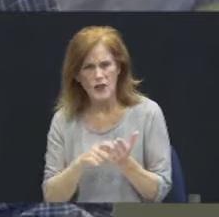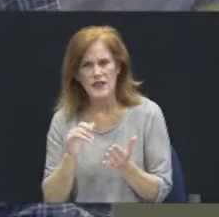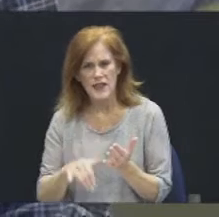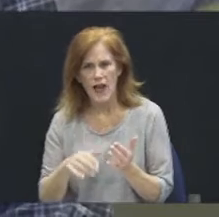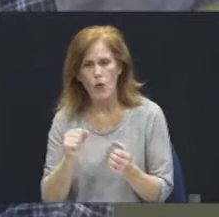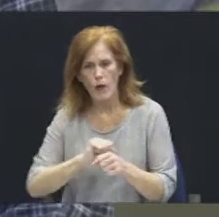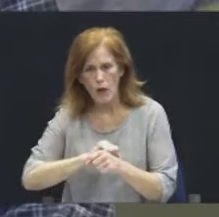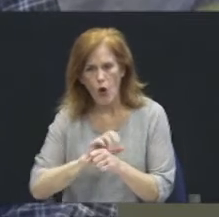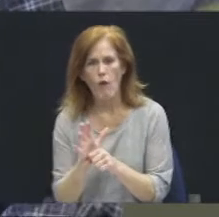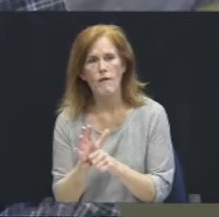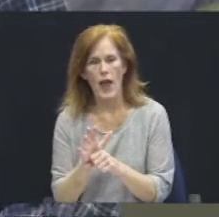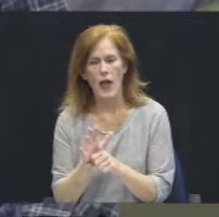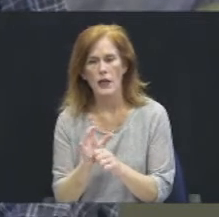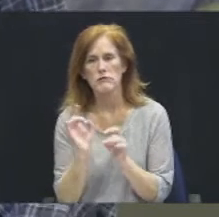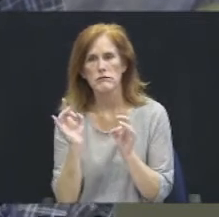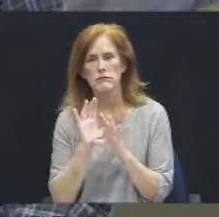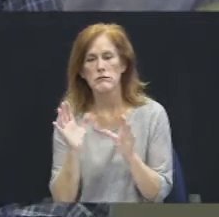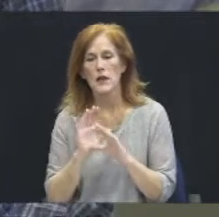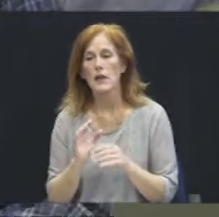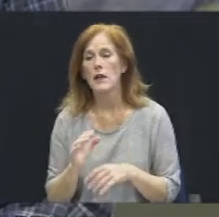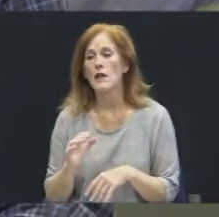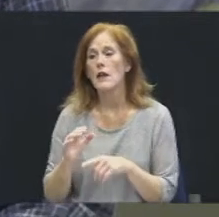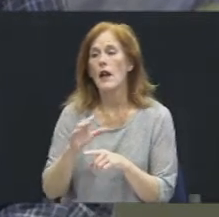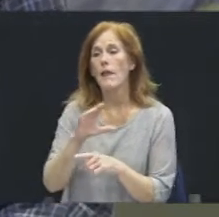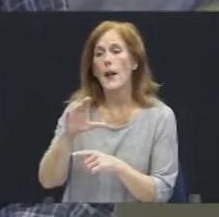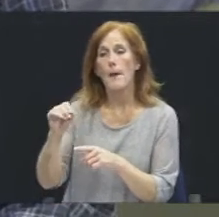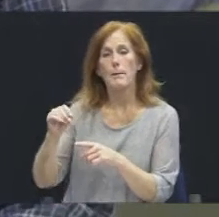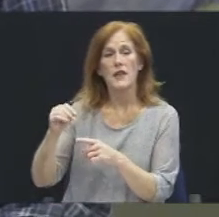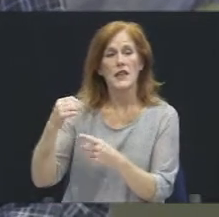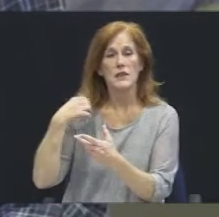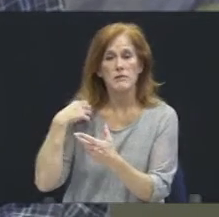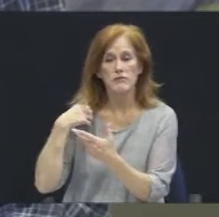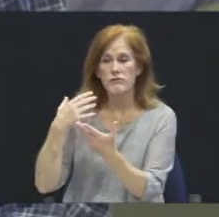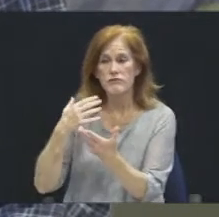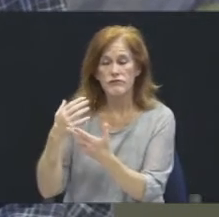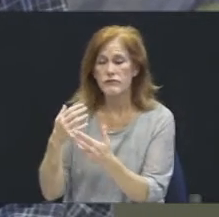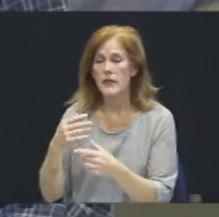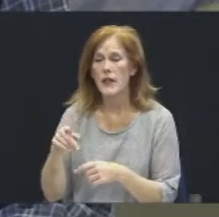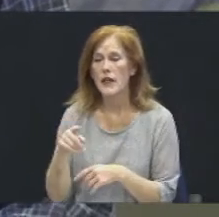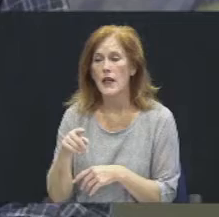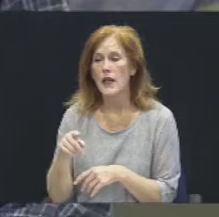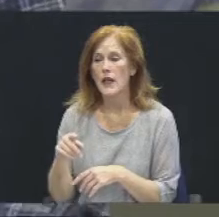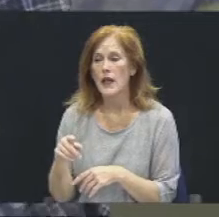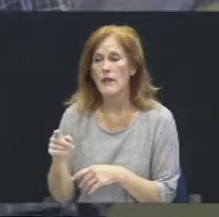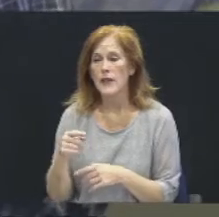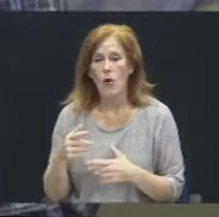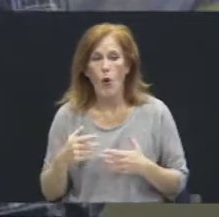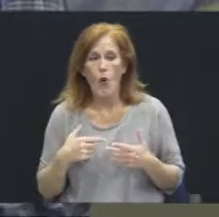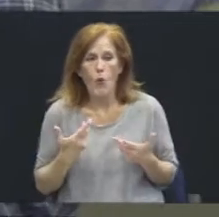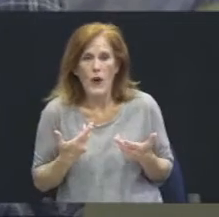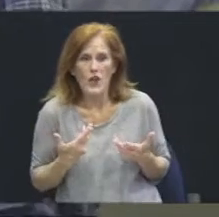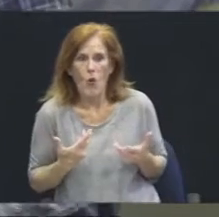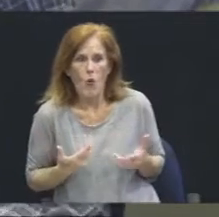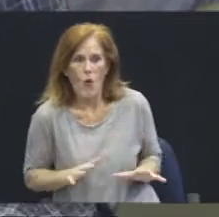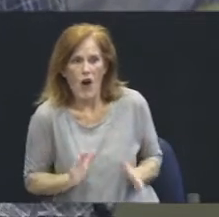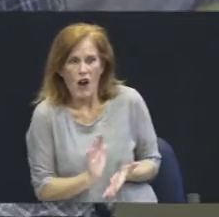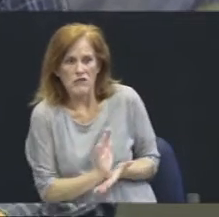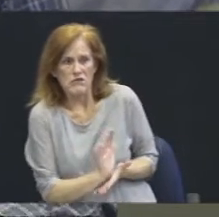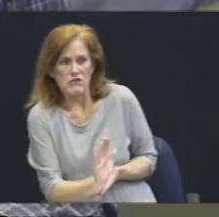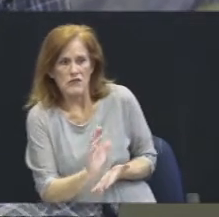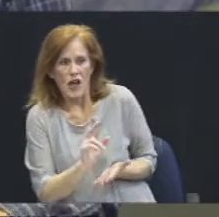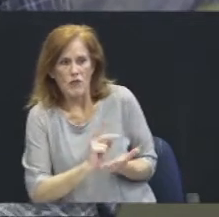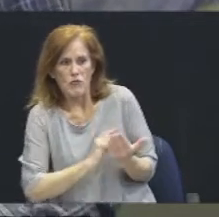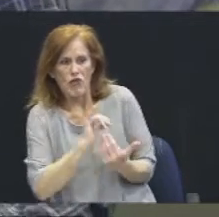crisis. The employers didn't come from we don't want to be a part of it, it's too big